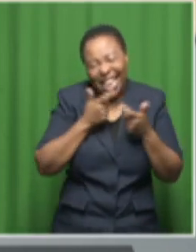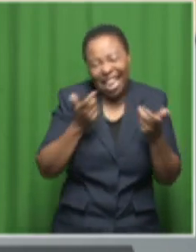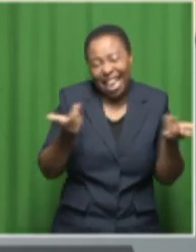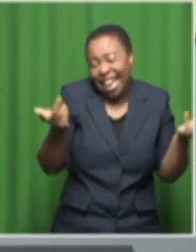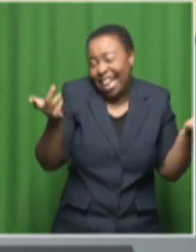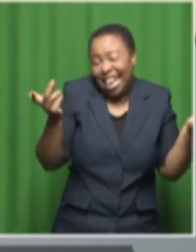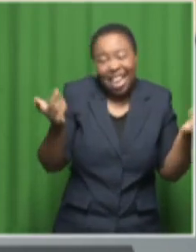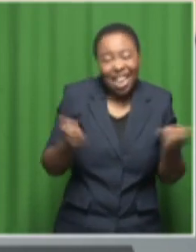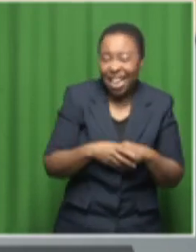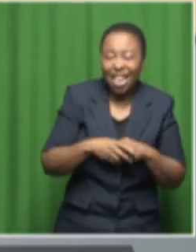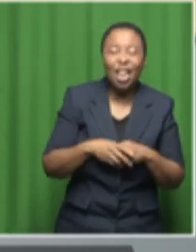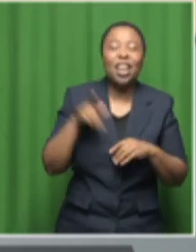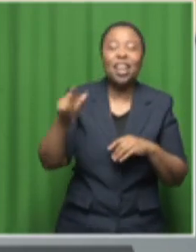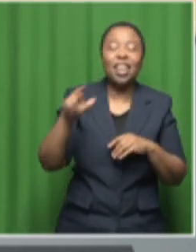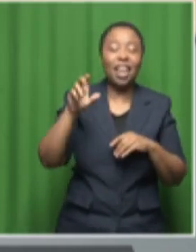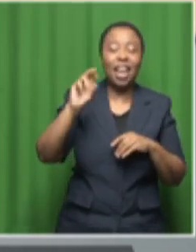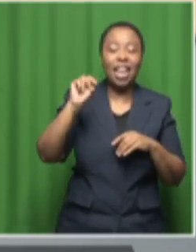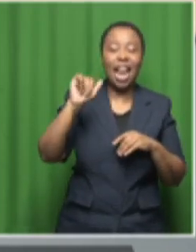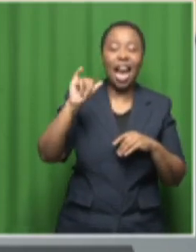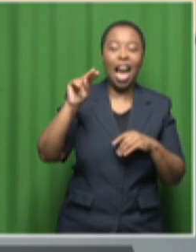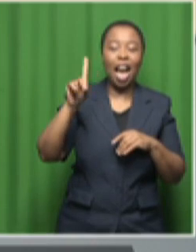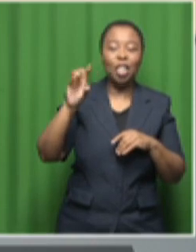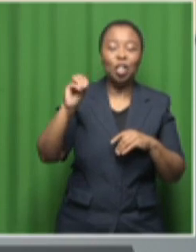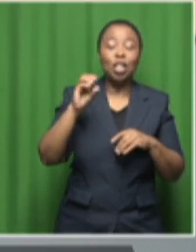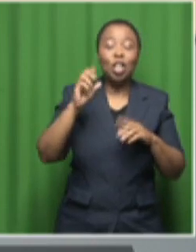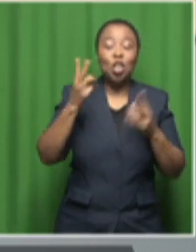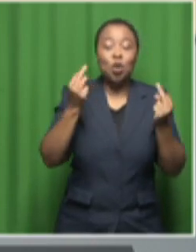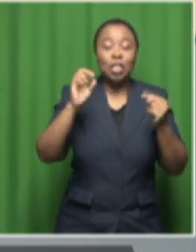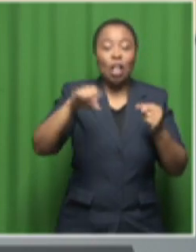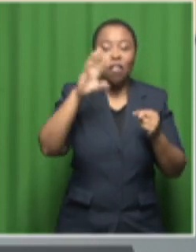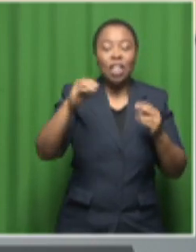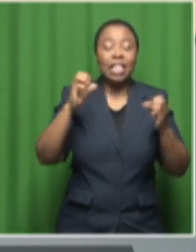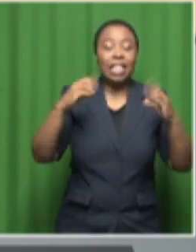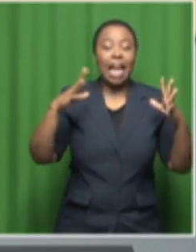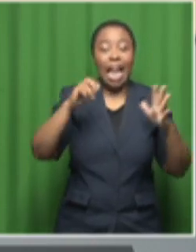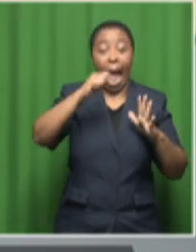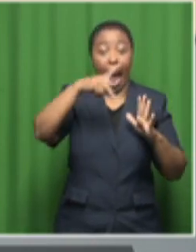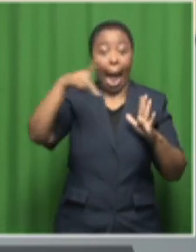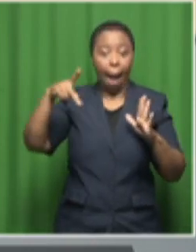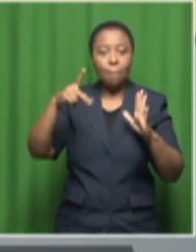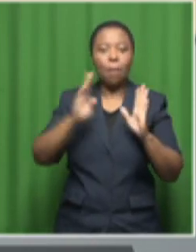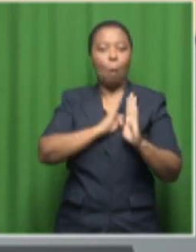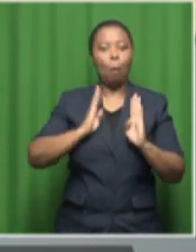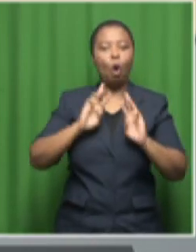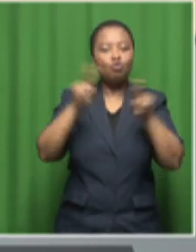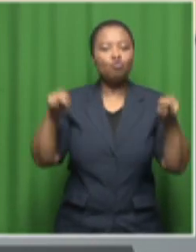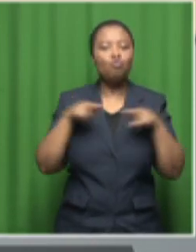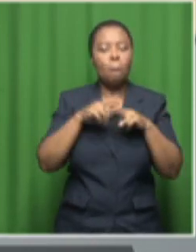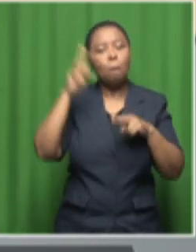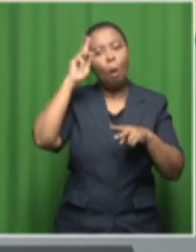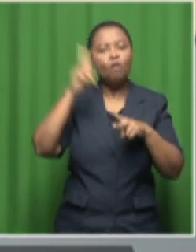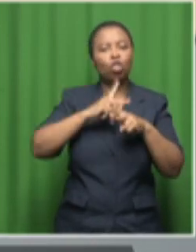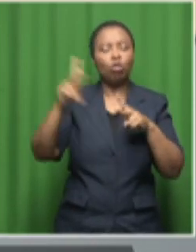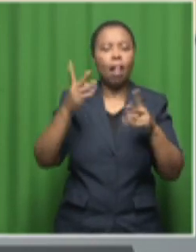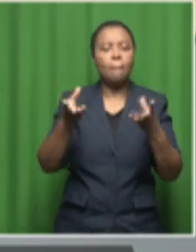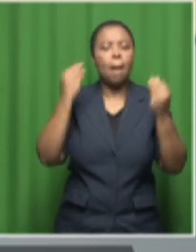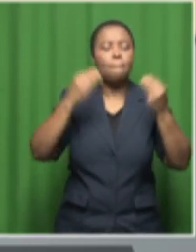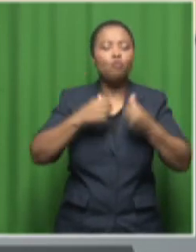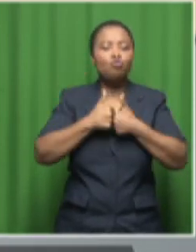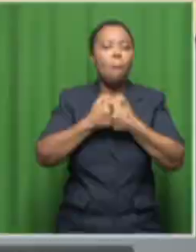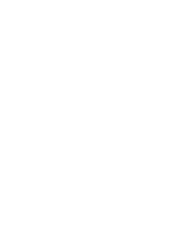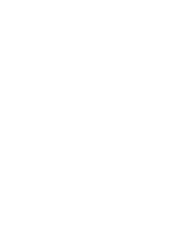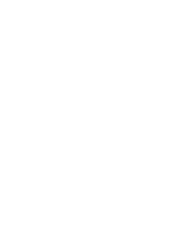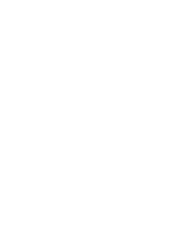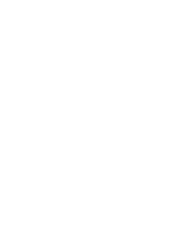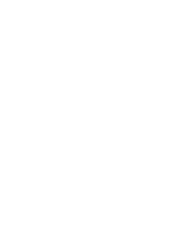Well, we just spoke to Derusha Naidoo on a new South African startup app, Boardroom, which is helping working professionals find long-term romantic partners.